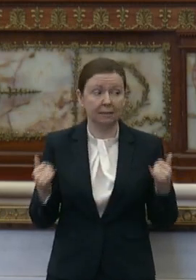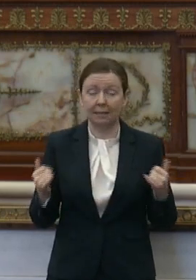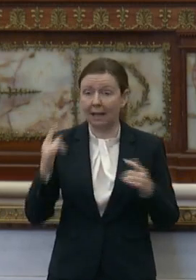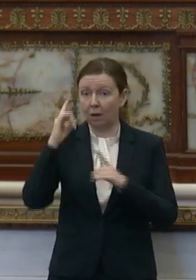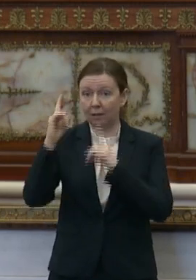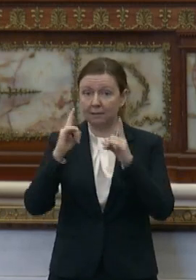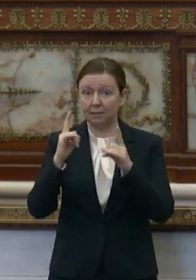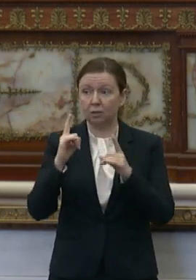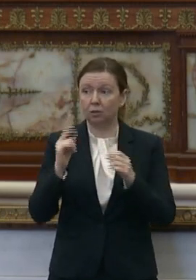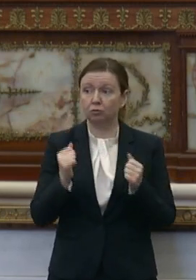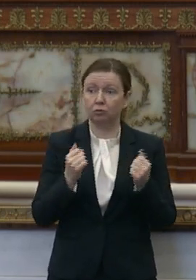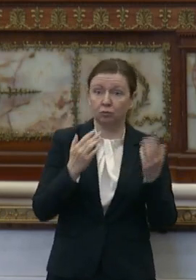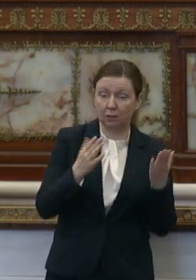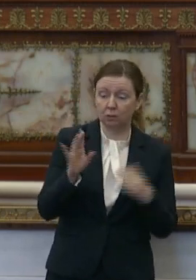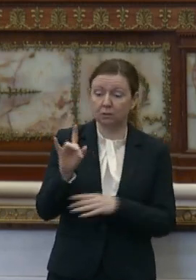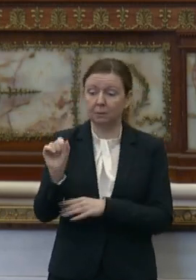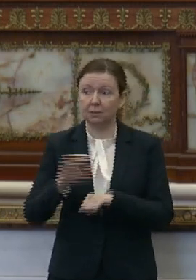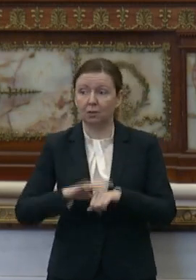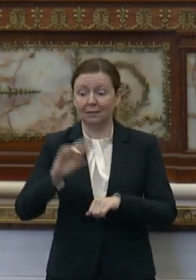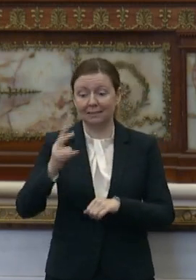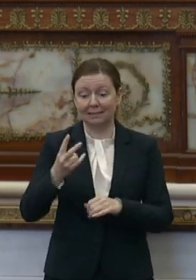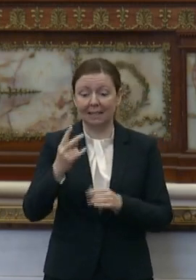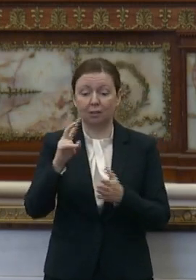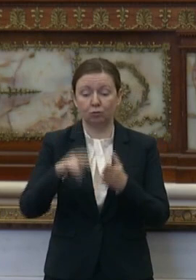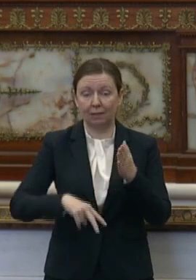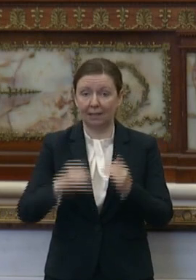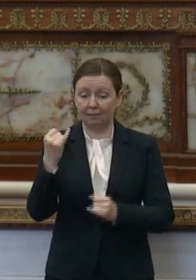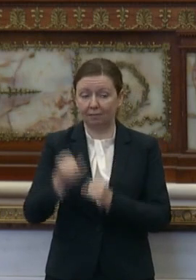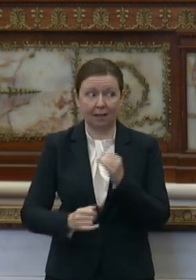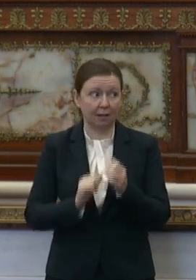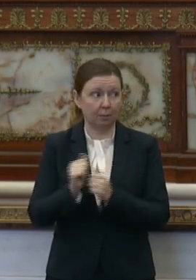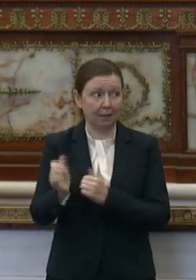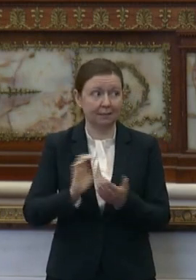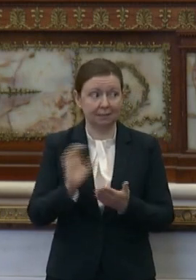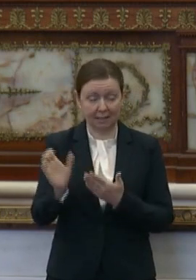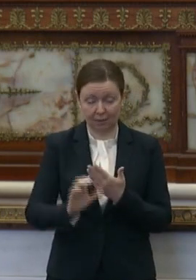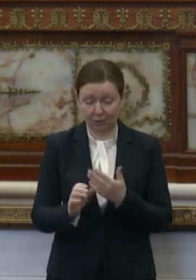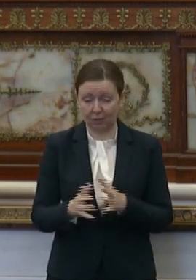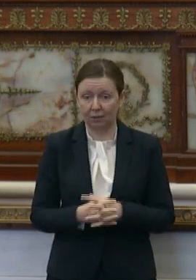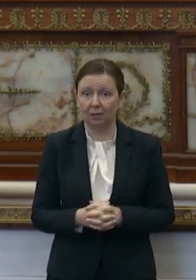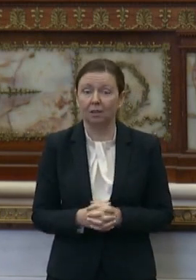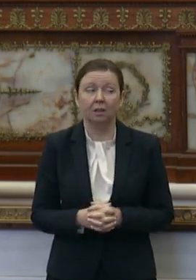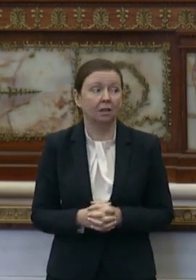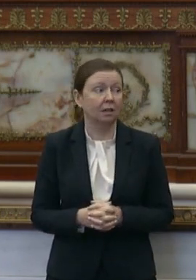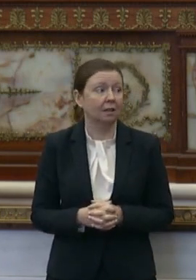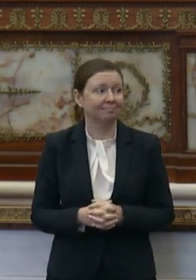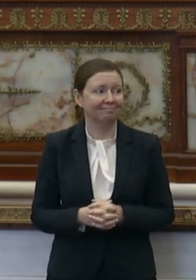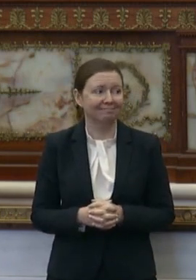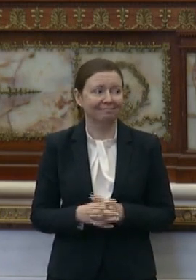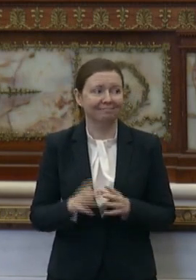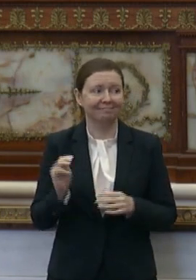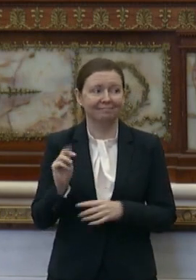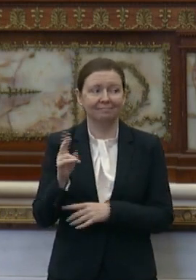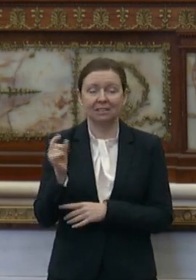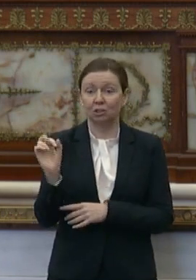the resolutions and bills on the second reading and final passage calendar. And Mr.